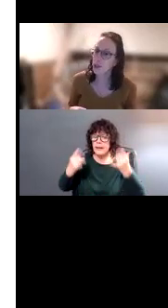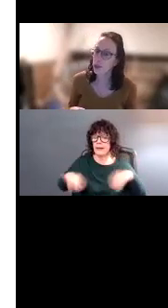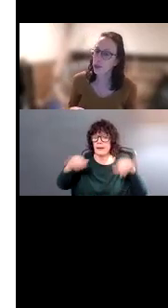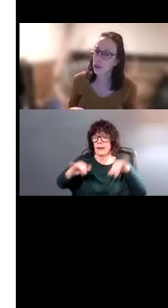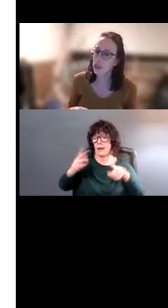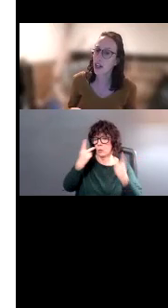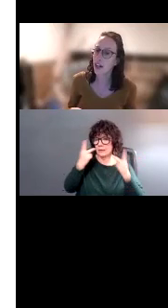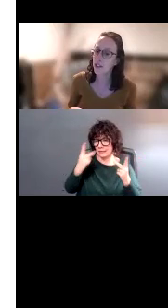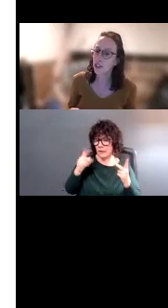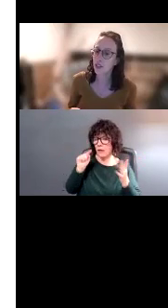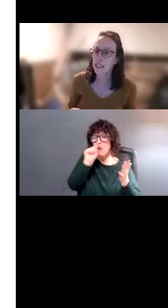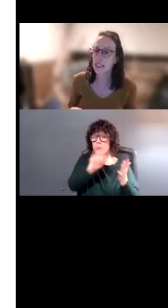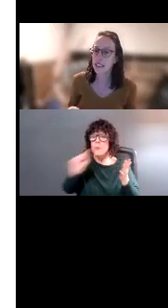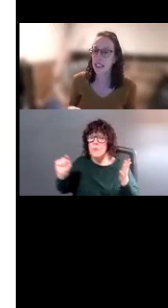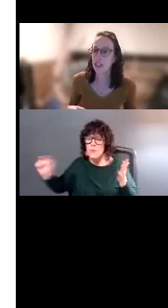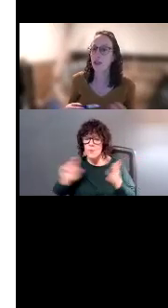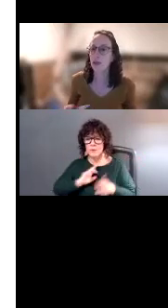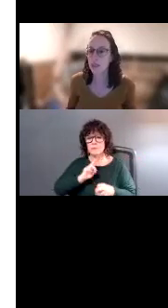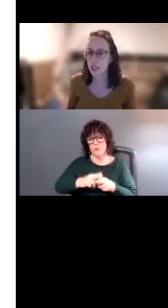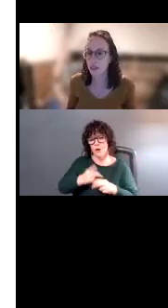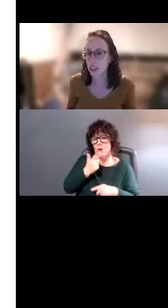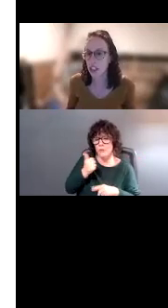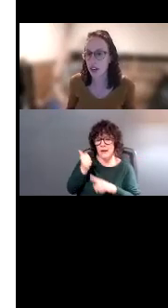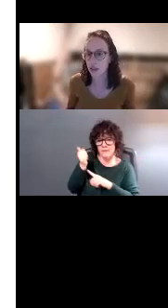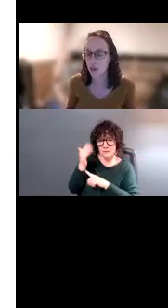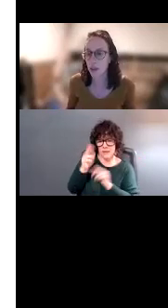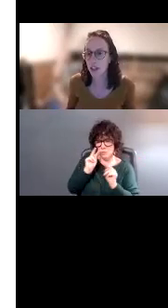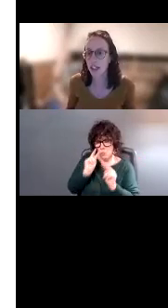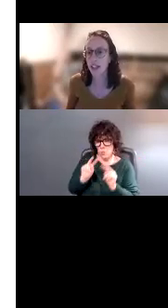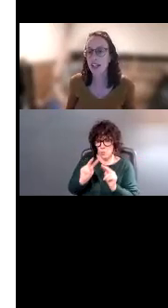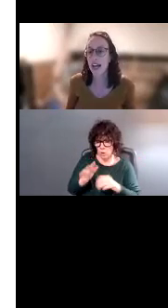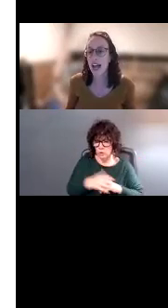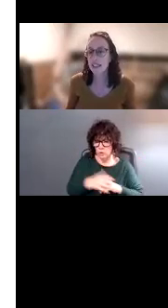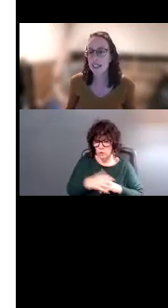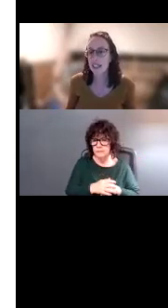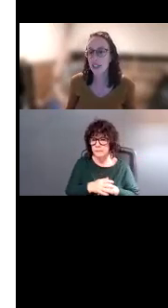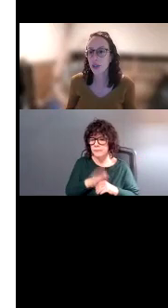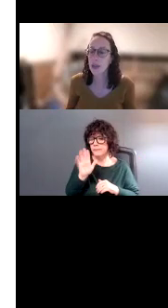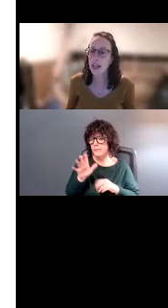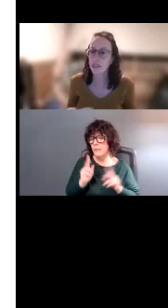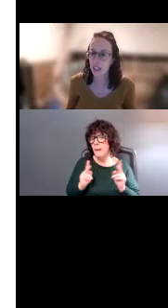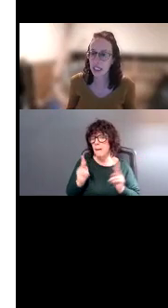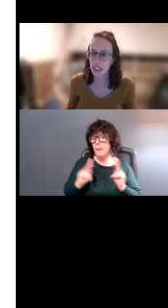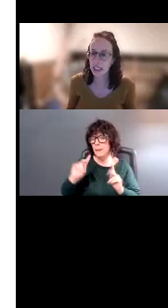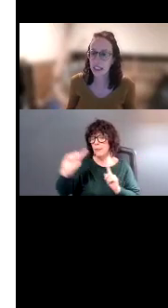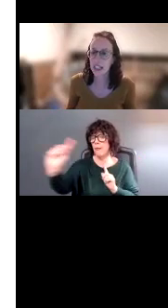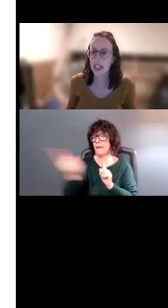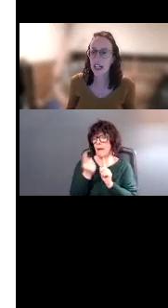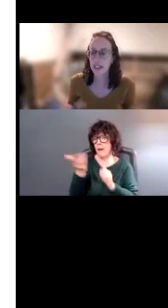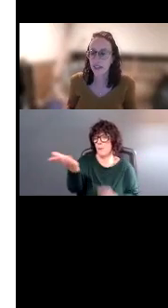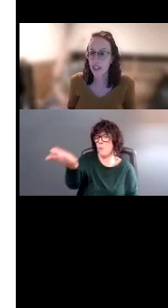to you to offer services that you didn't reach out for, asking you to pay